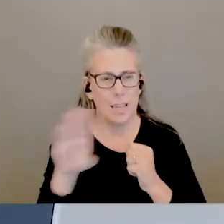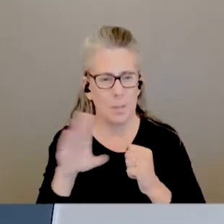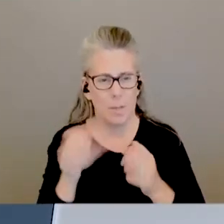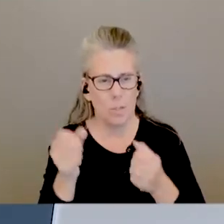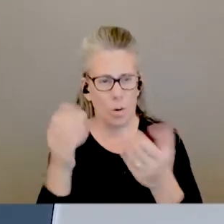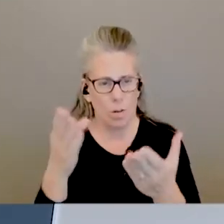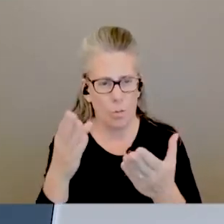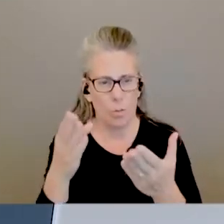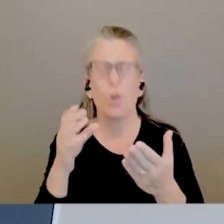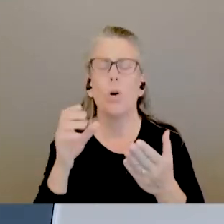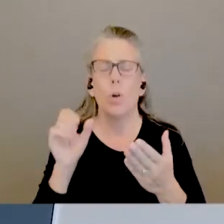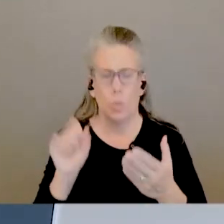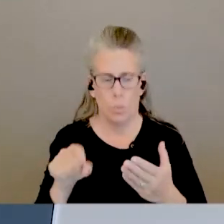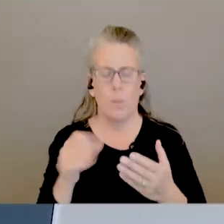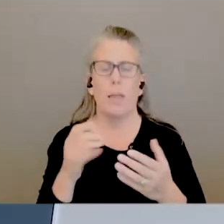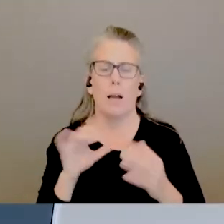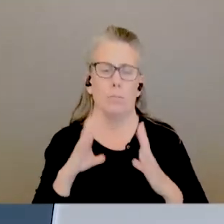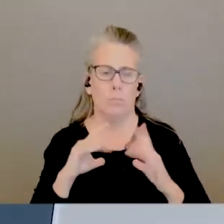cases.